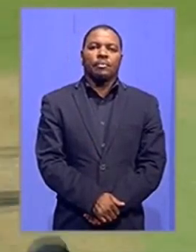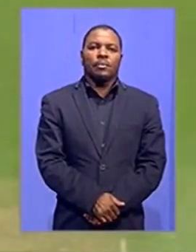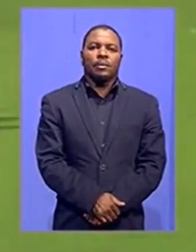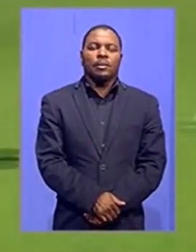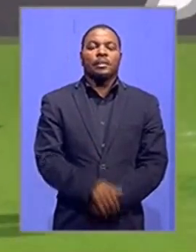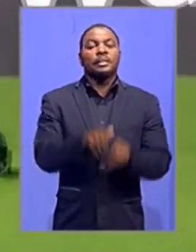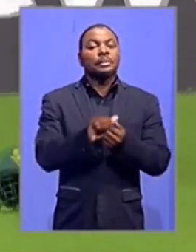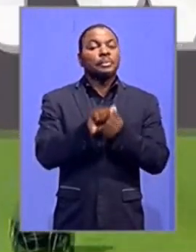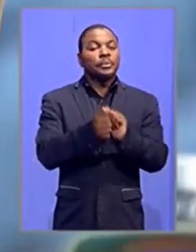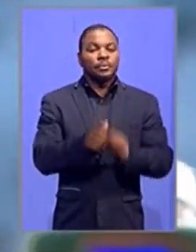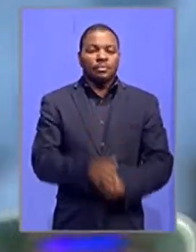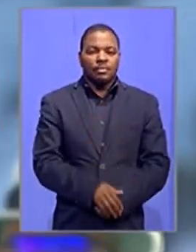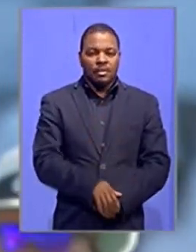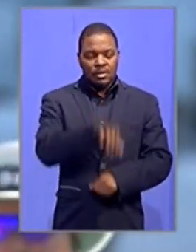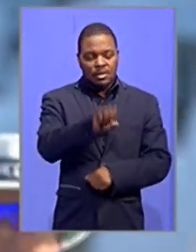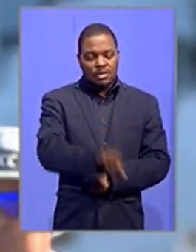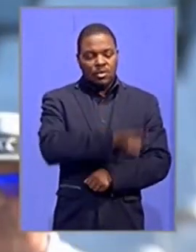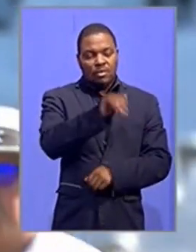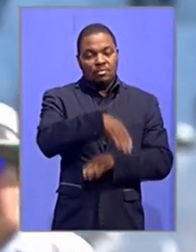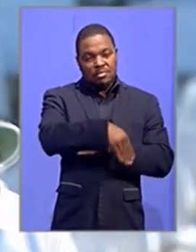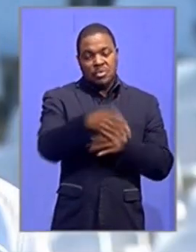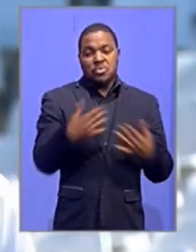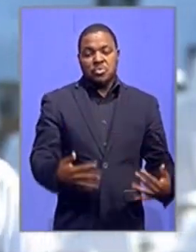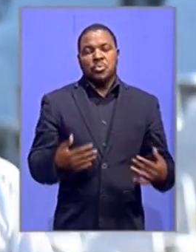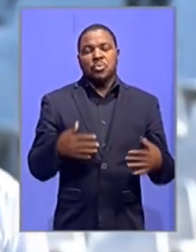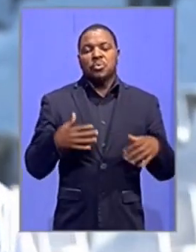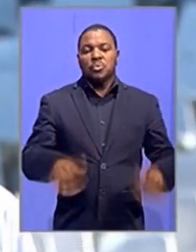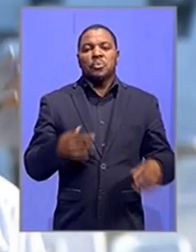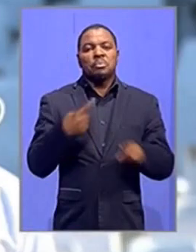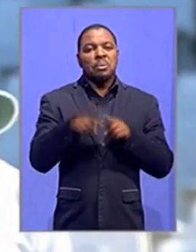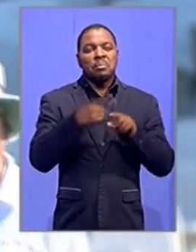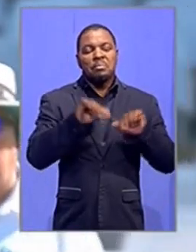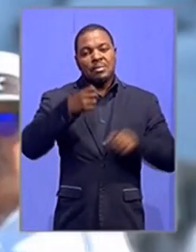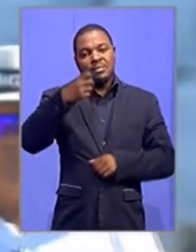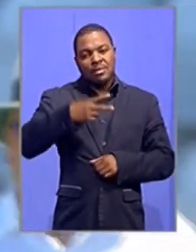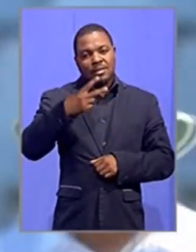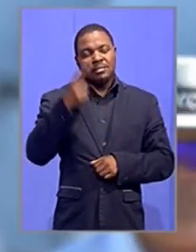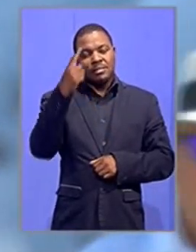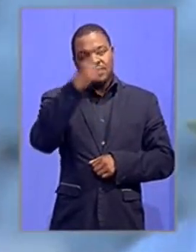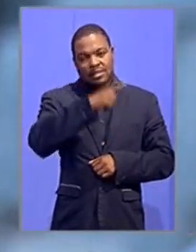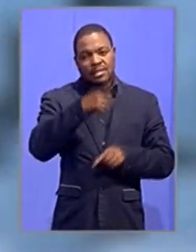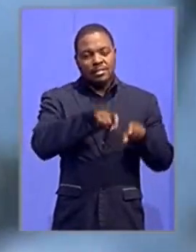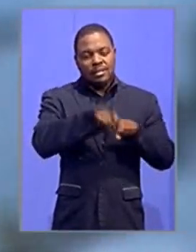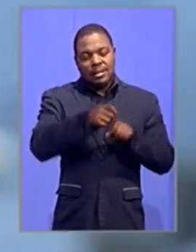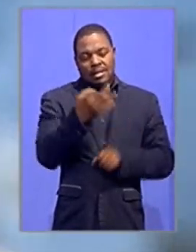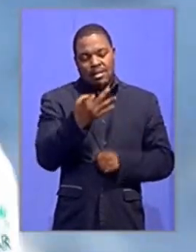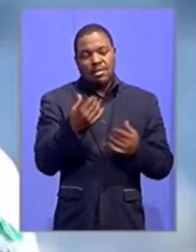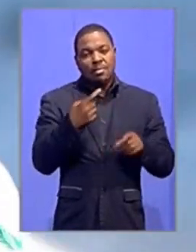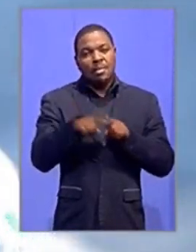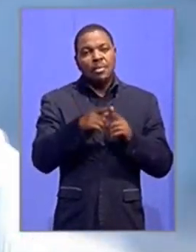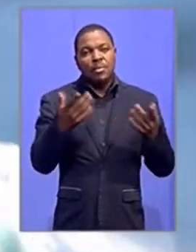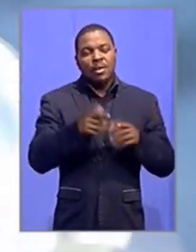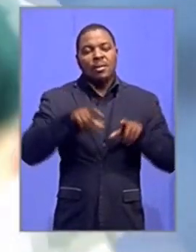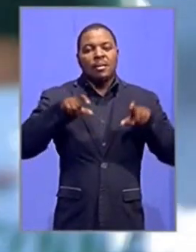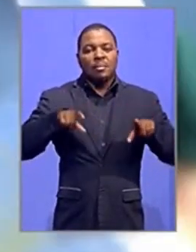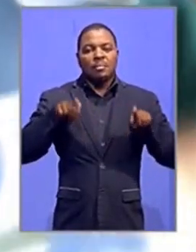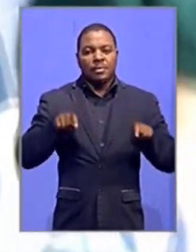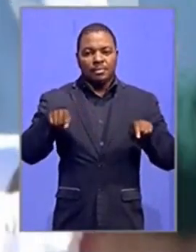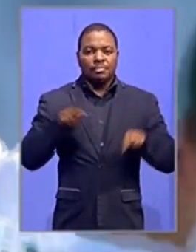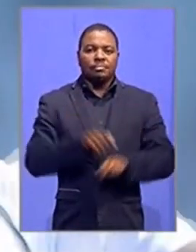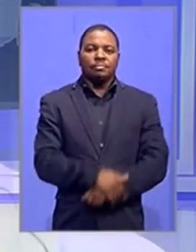Mo motshamekong di-Protea di tlhotse di dirile ka natla mo tikologong ya bobedi ya letsatsi la pula madibogo kgatlhanong le India mo Newlands kwa Cape